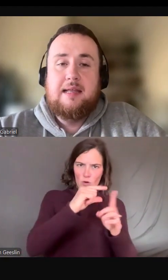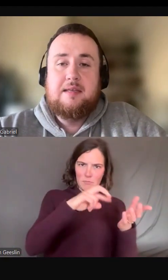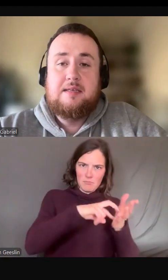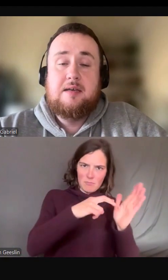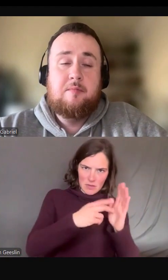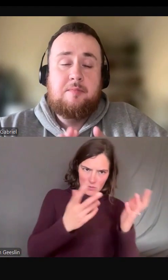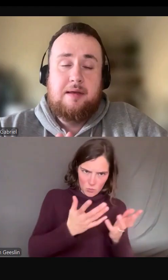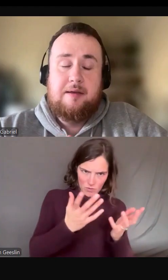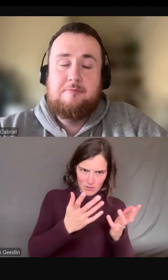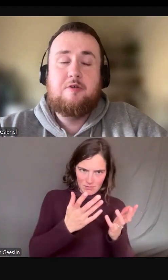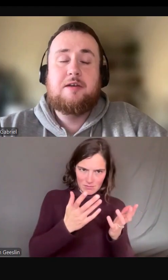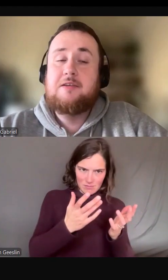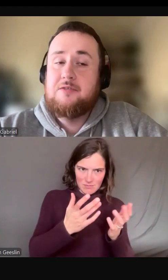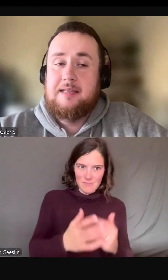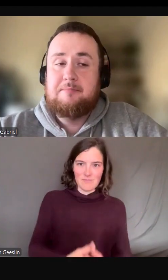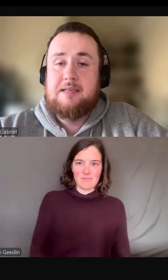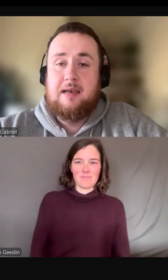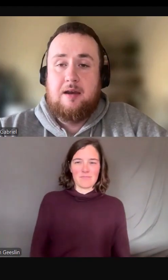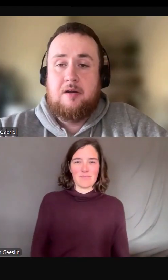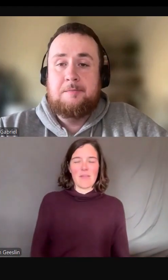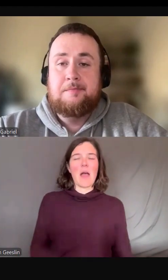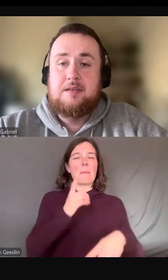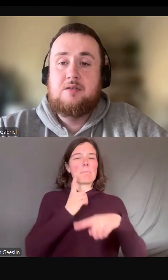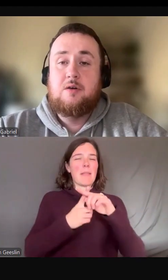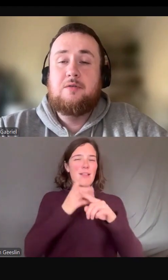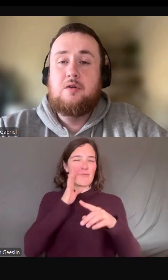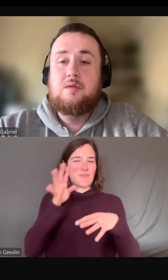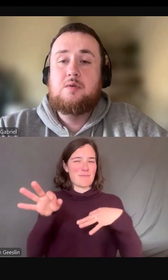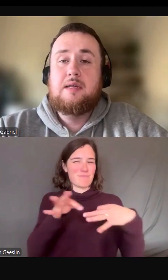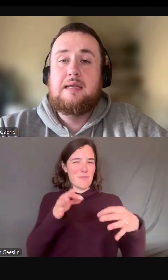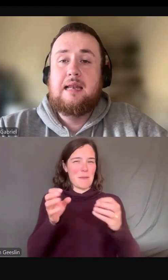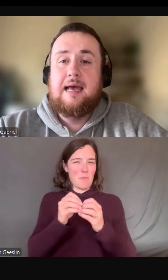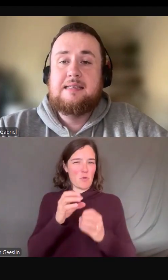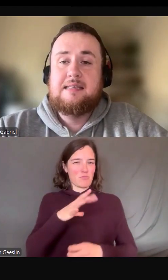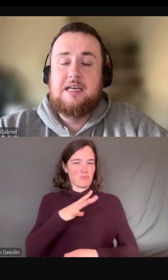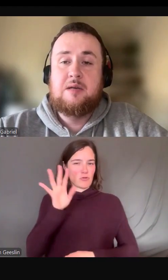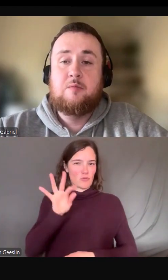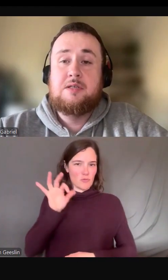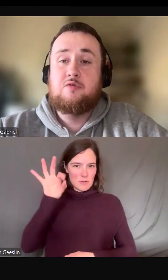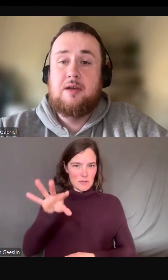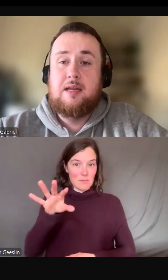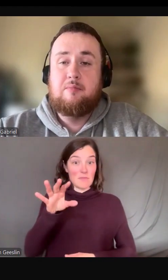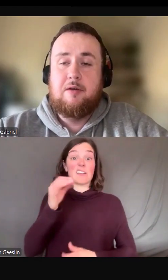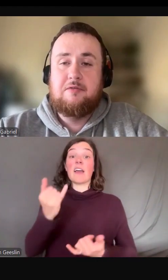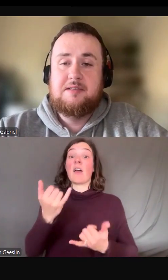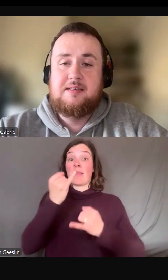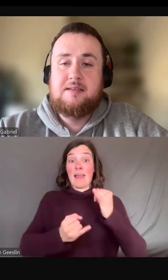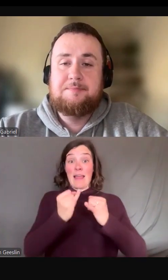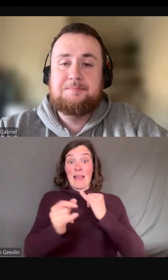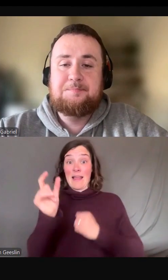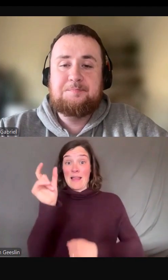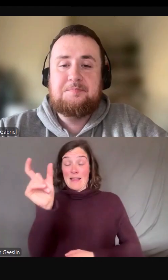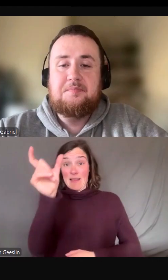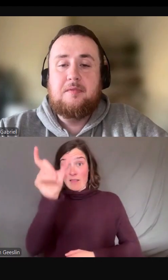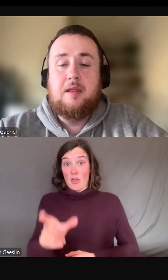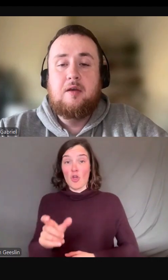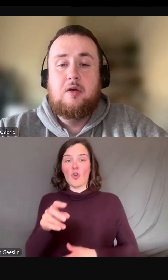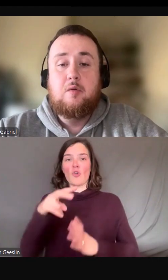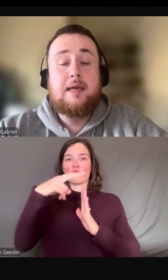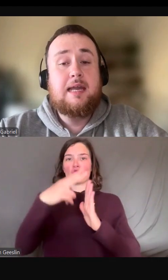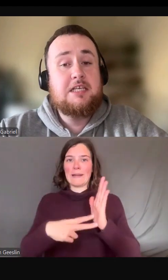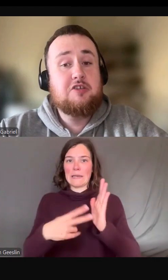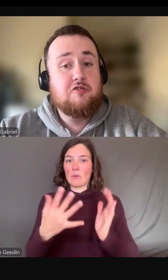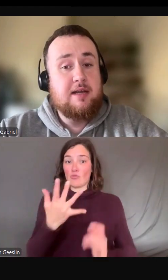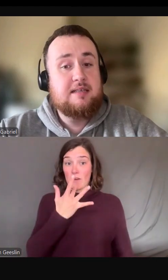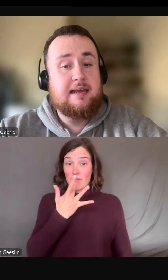get to some more useful tips here. So if you go to the last section, which is reading preferences, we